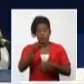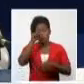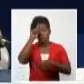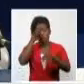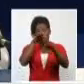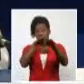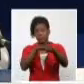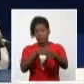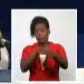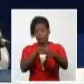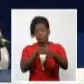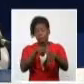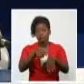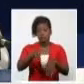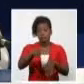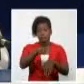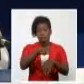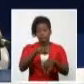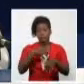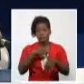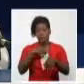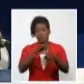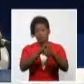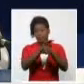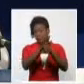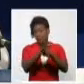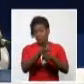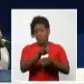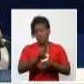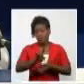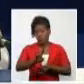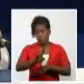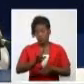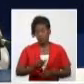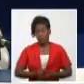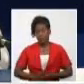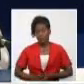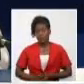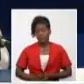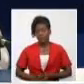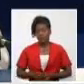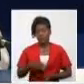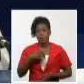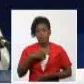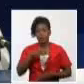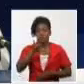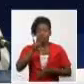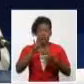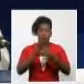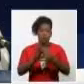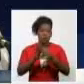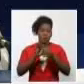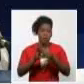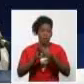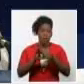Despite the efforts of our professionals using the established